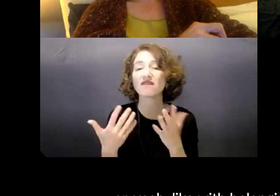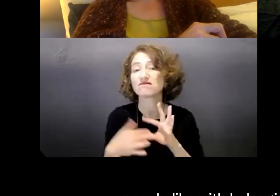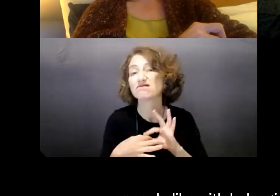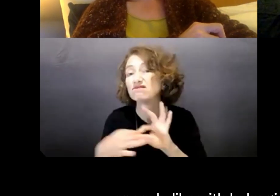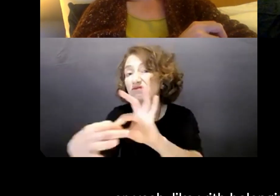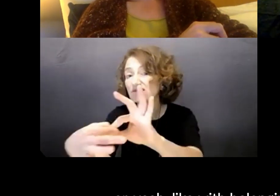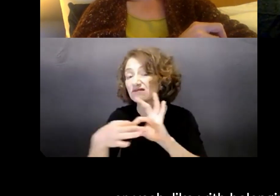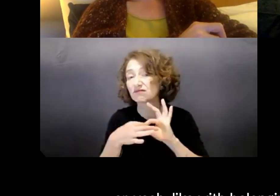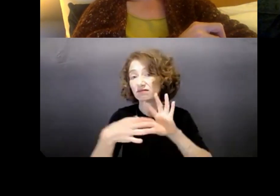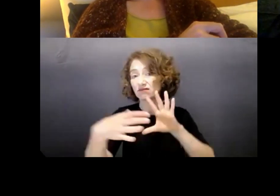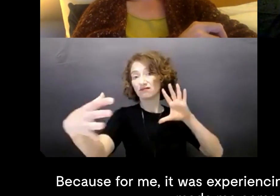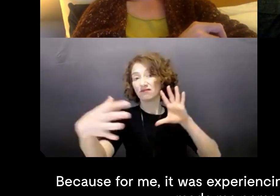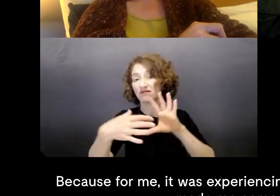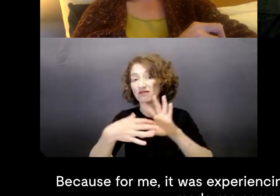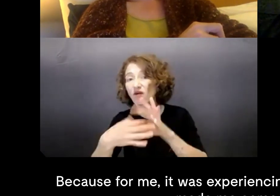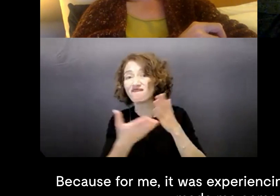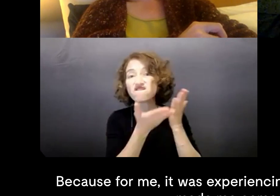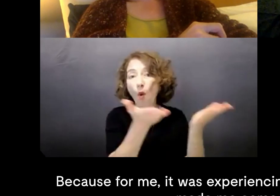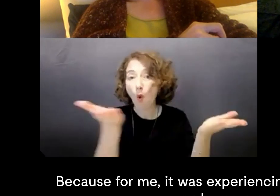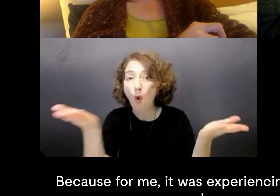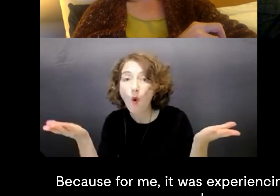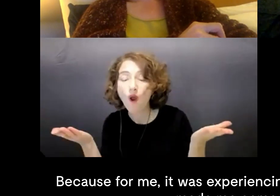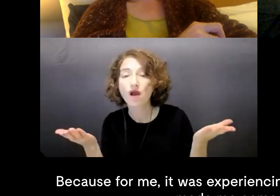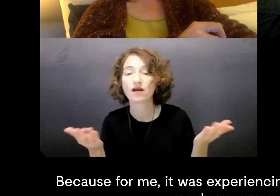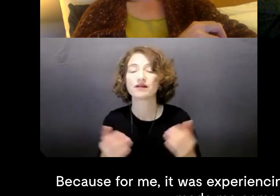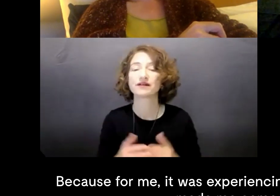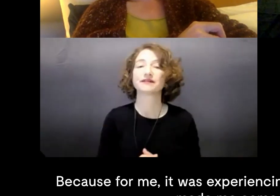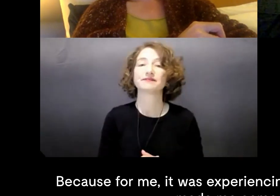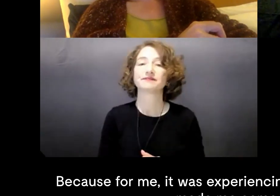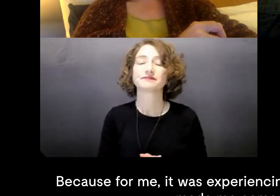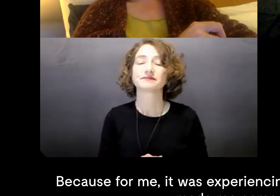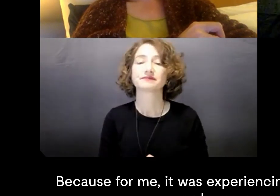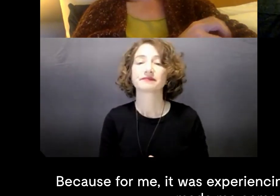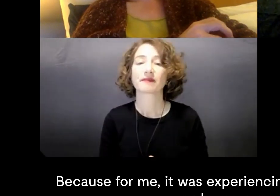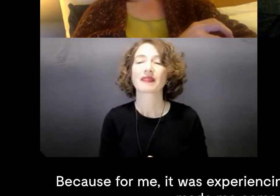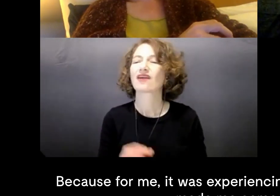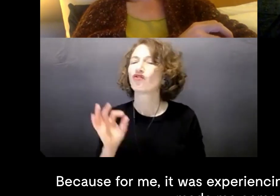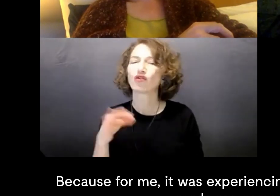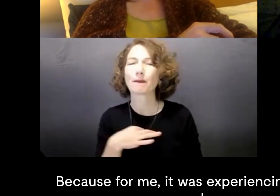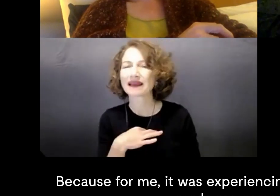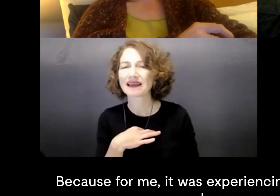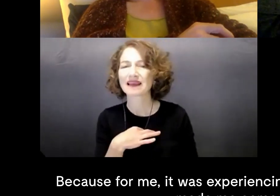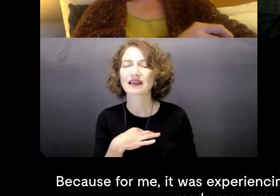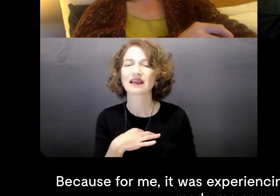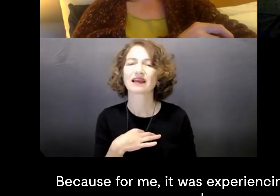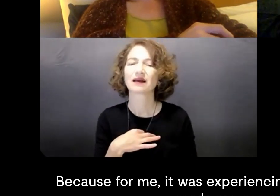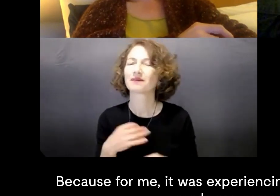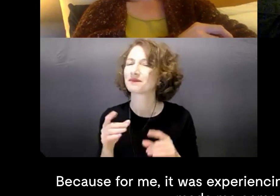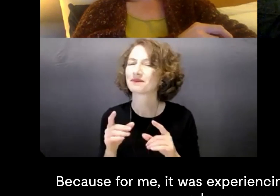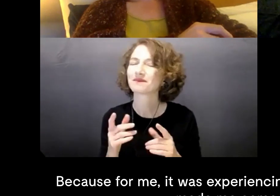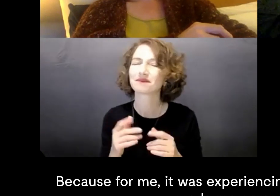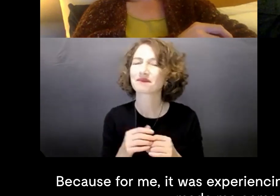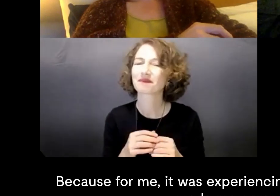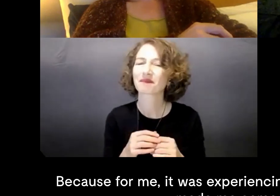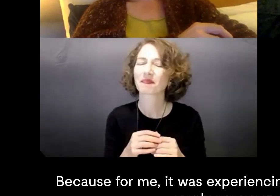to community. Because for me, it was experiencing